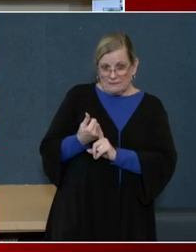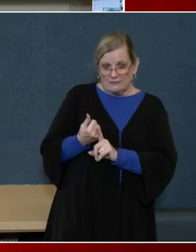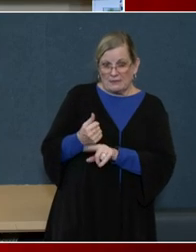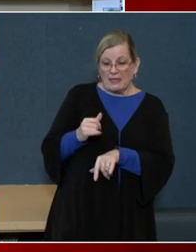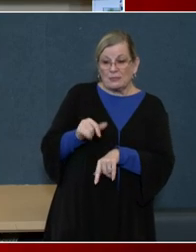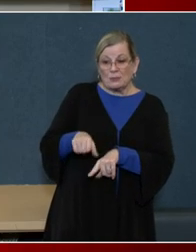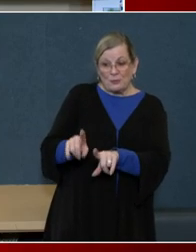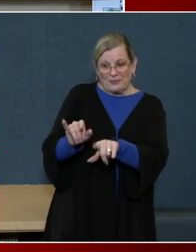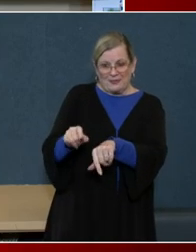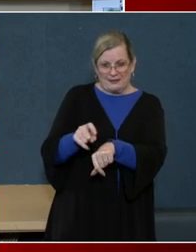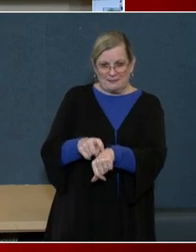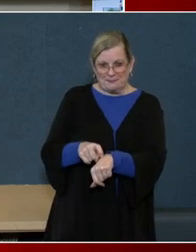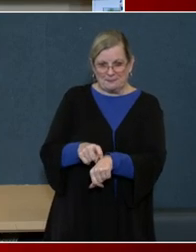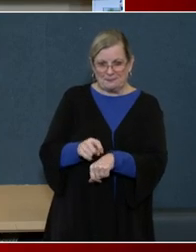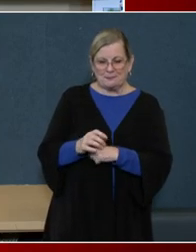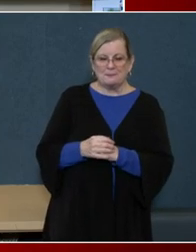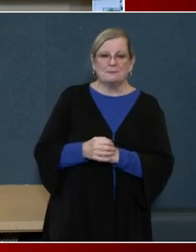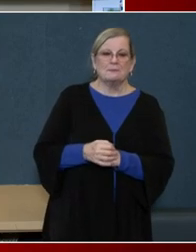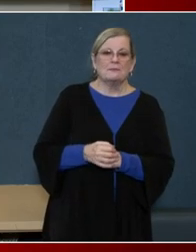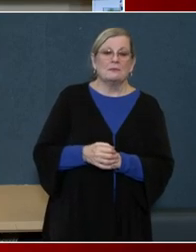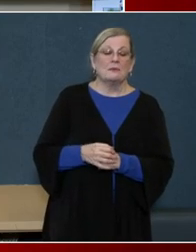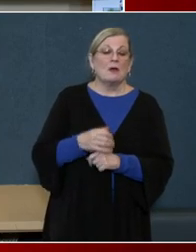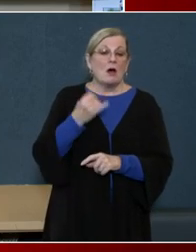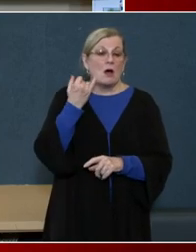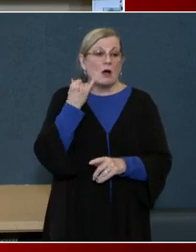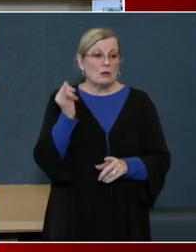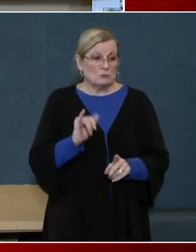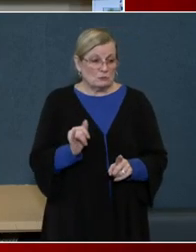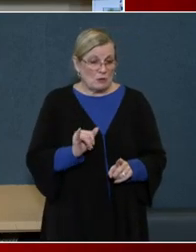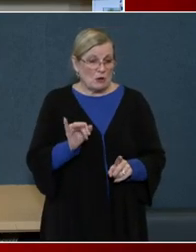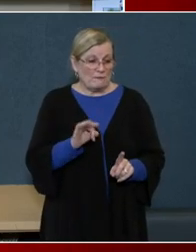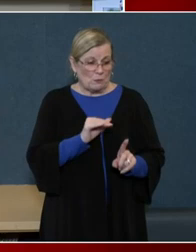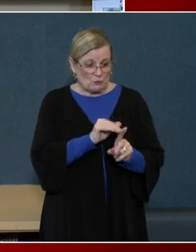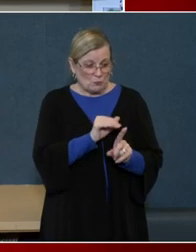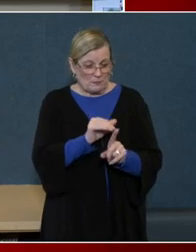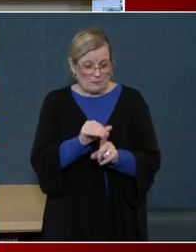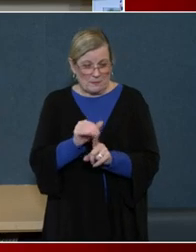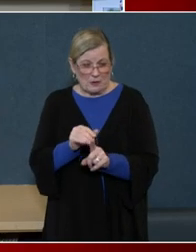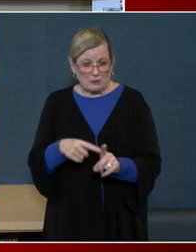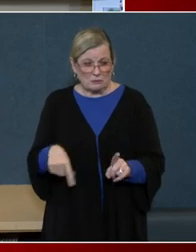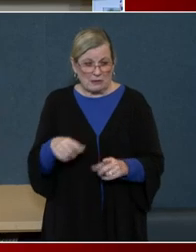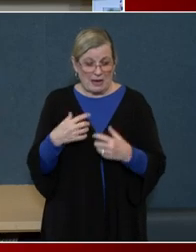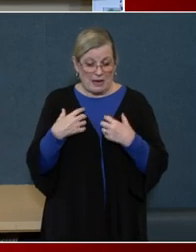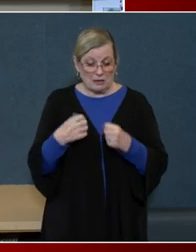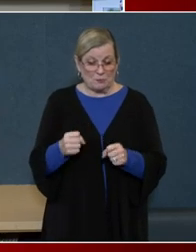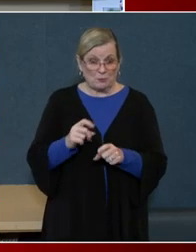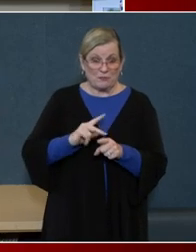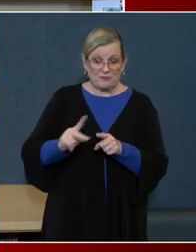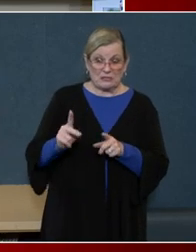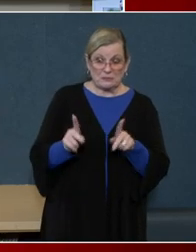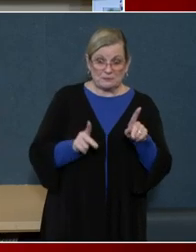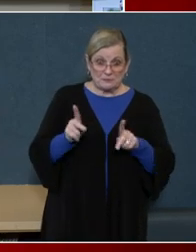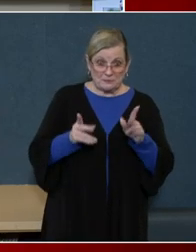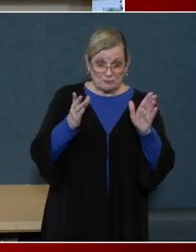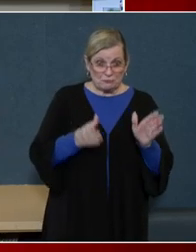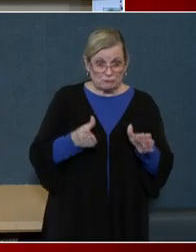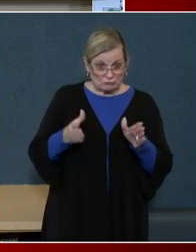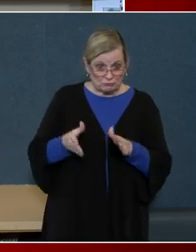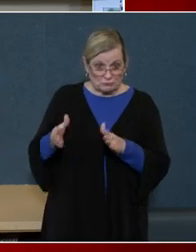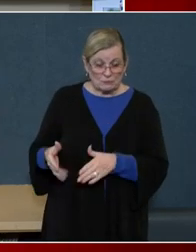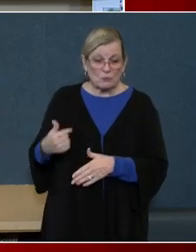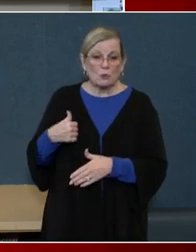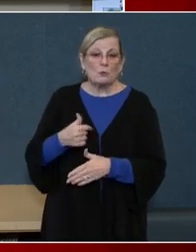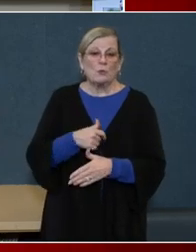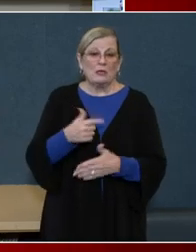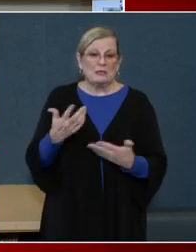process. We would also remind all of the health professionals, and this is how we know if we